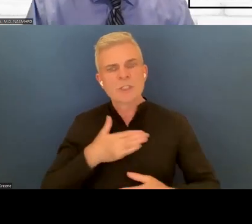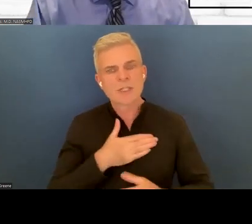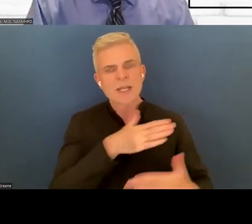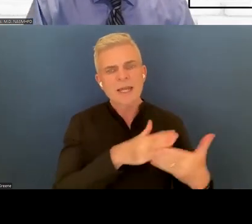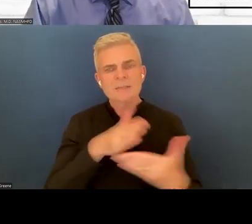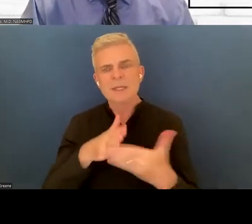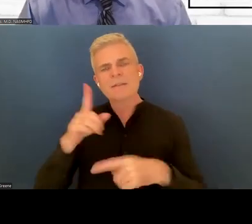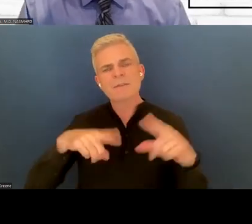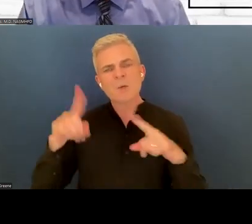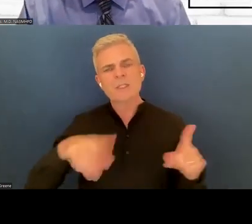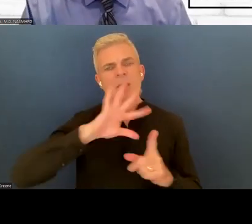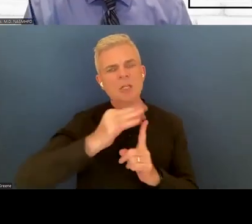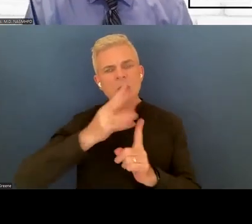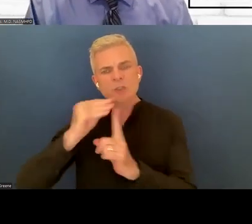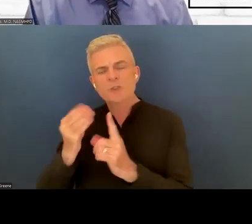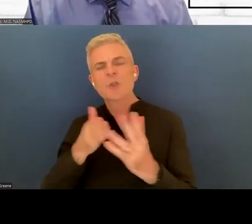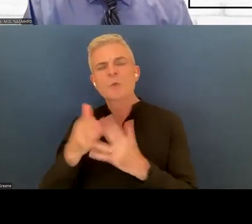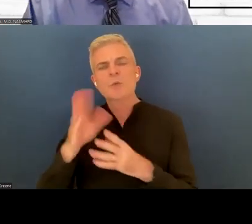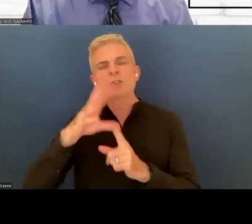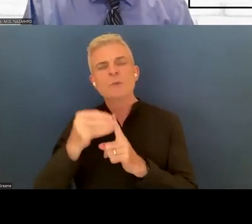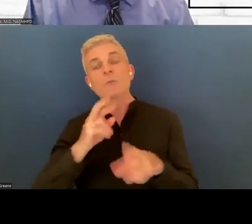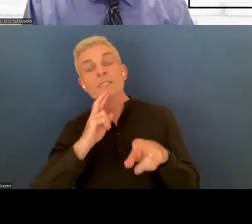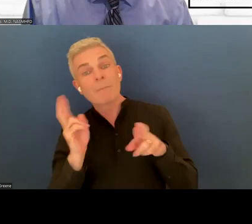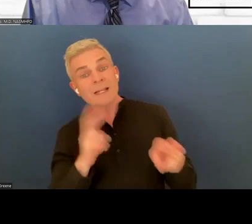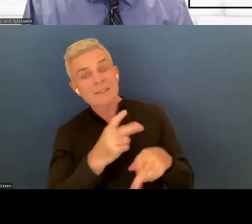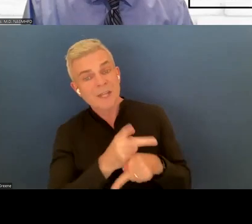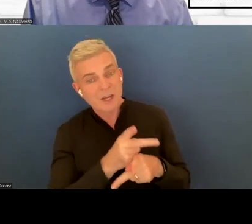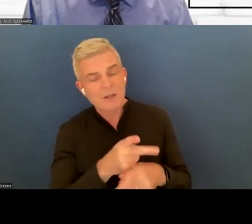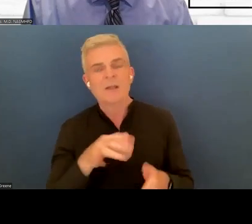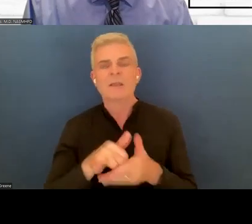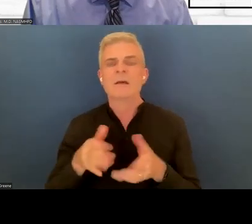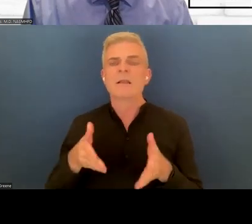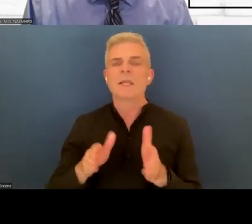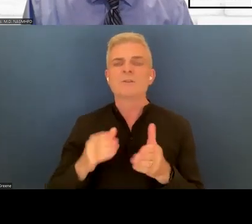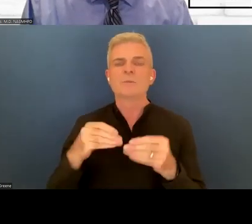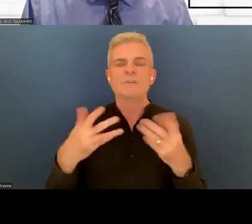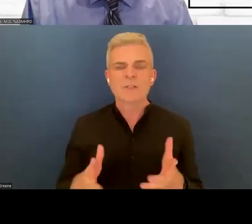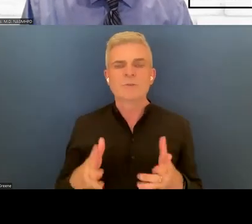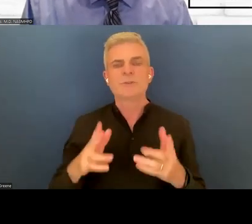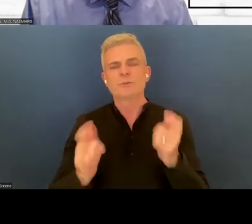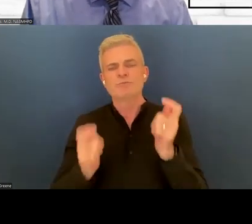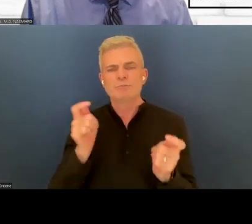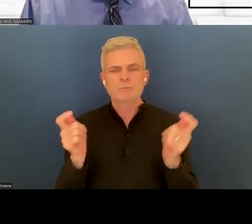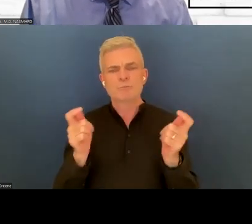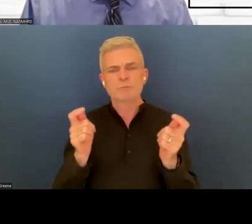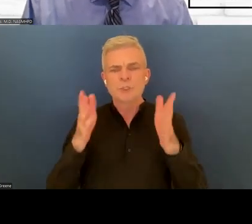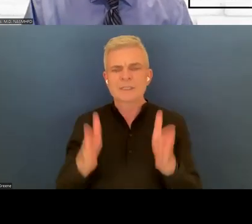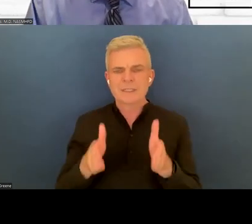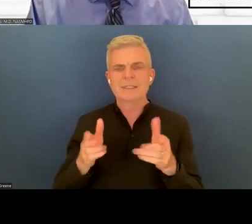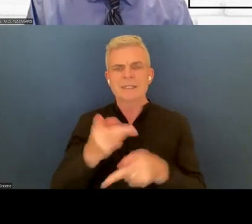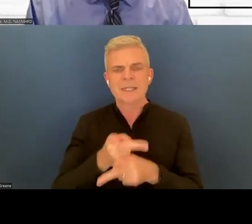cultures through culturally responsive care, it allows providers to personalize care to the cultural and